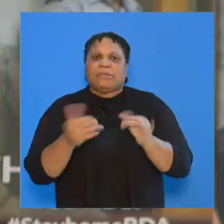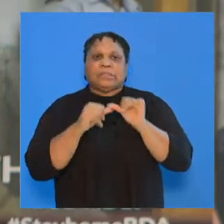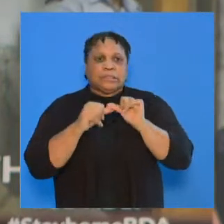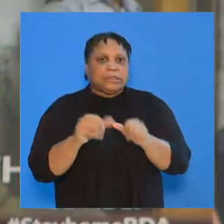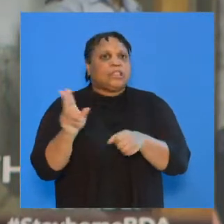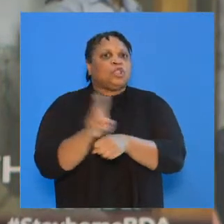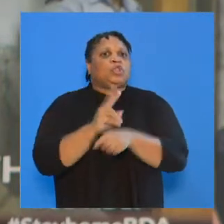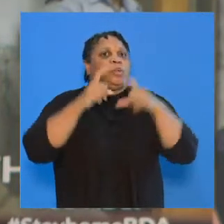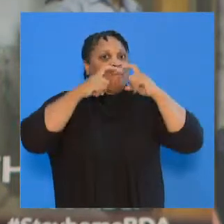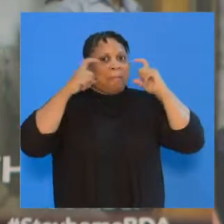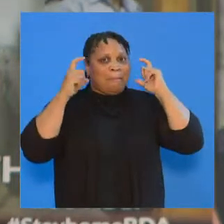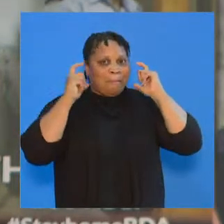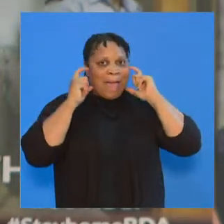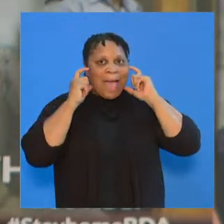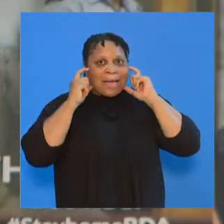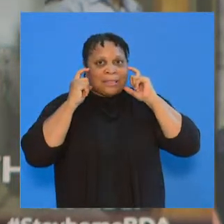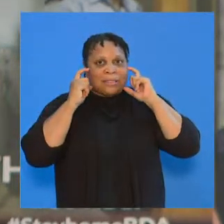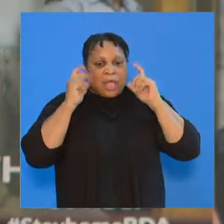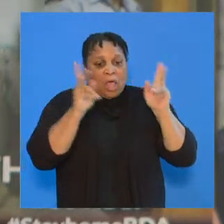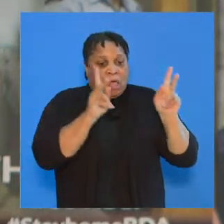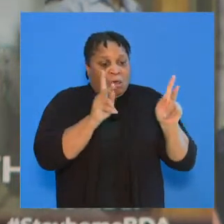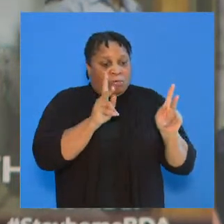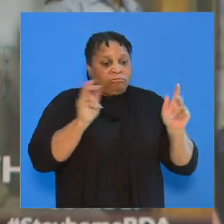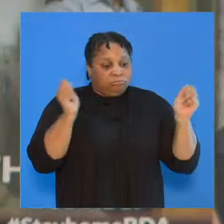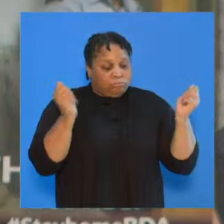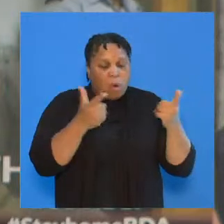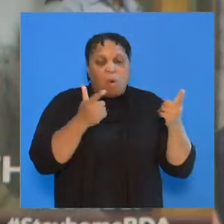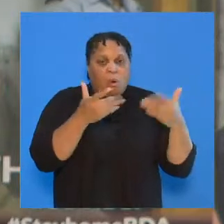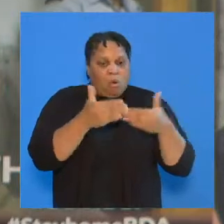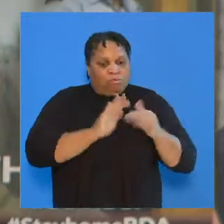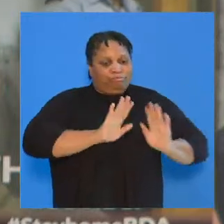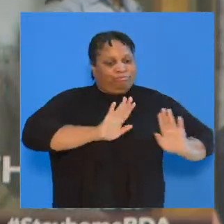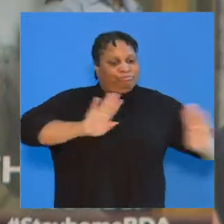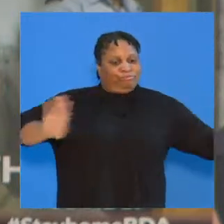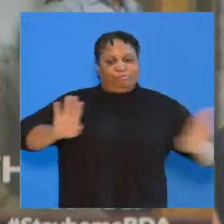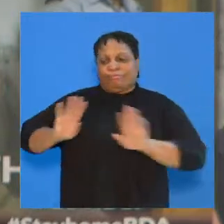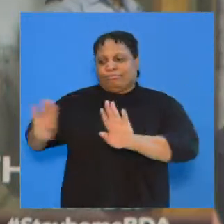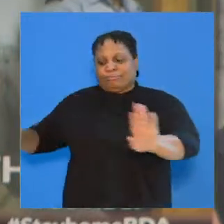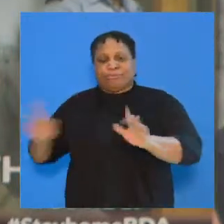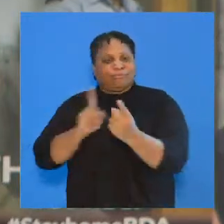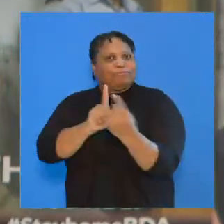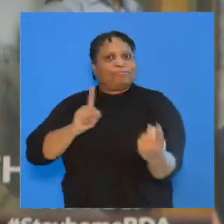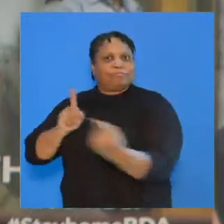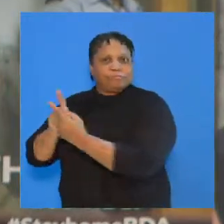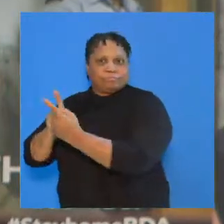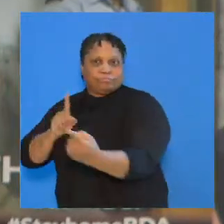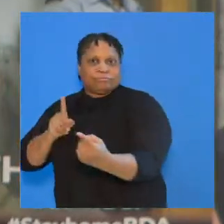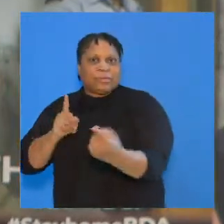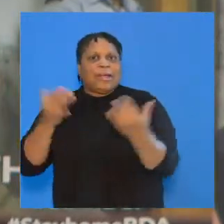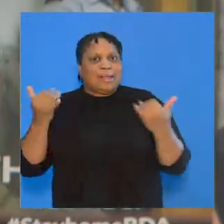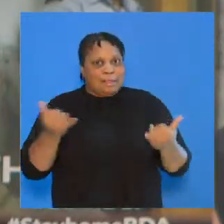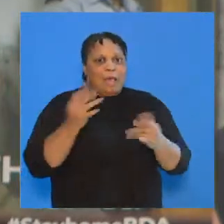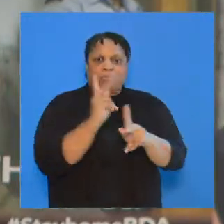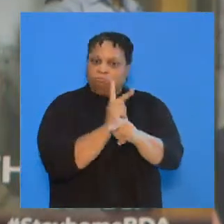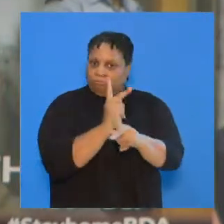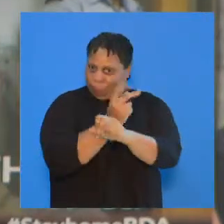use of masks and all of the physical distancing protocols which are effectively keeping us